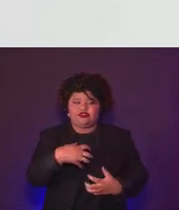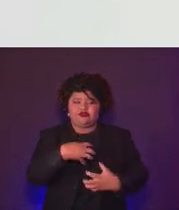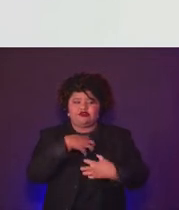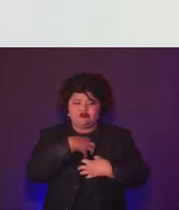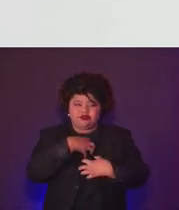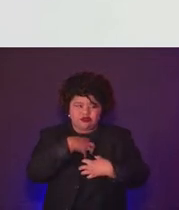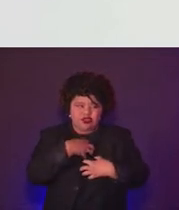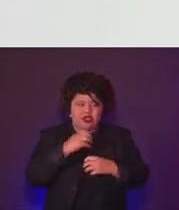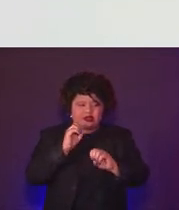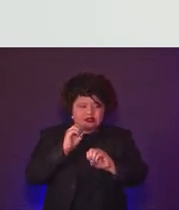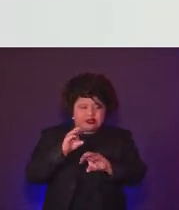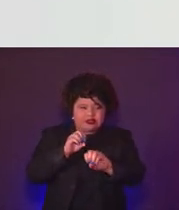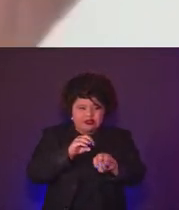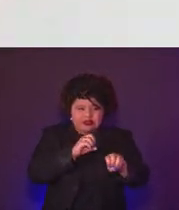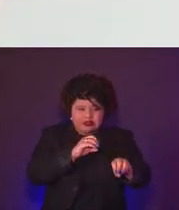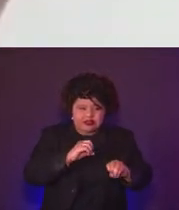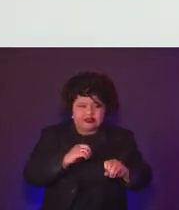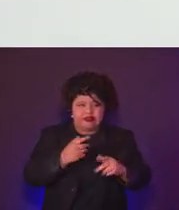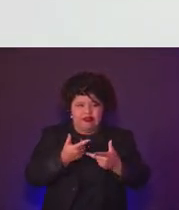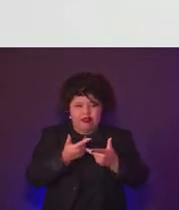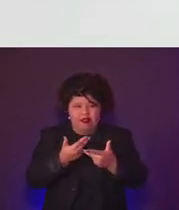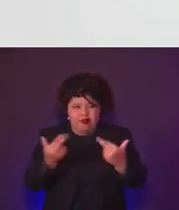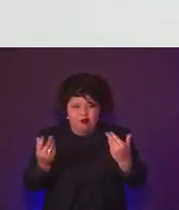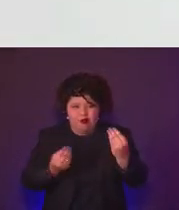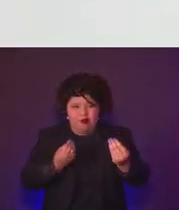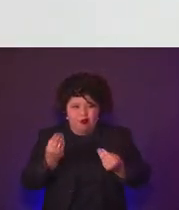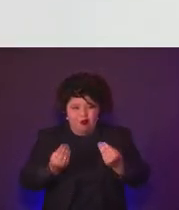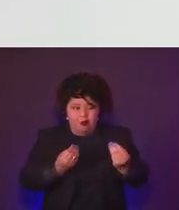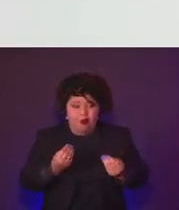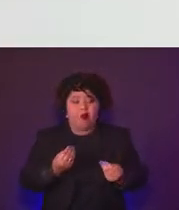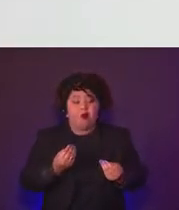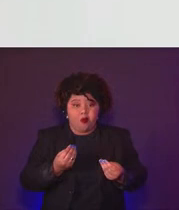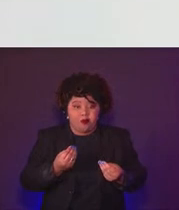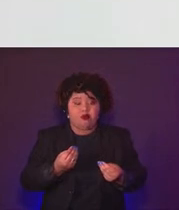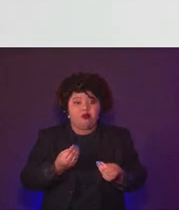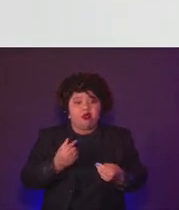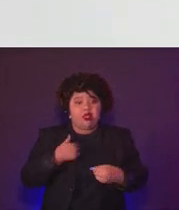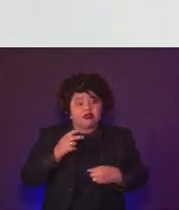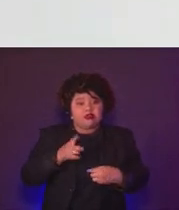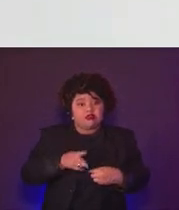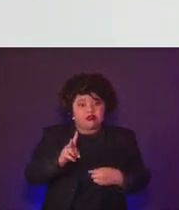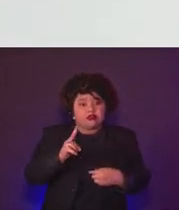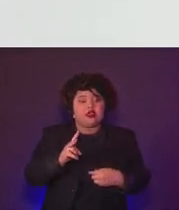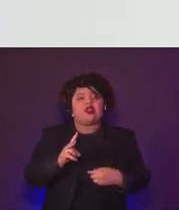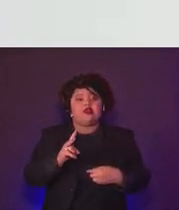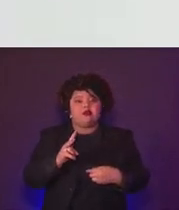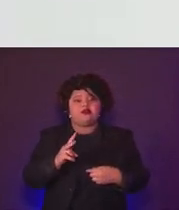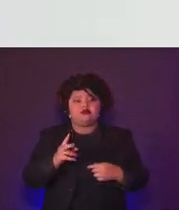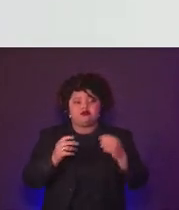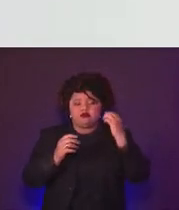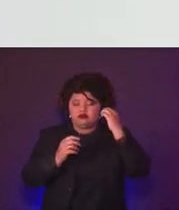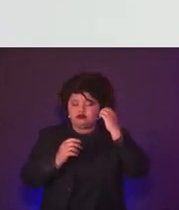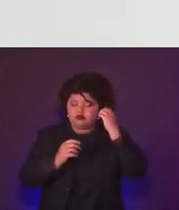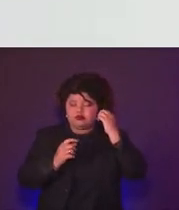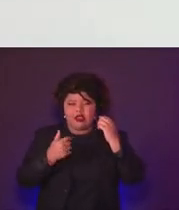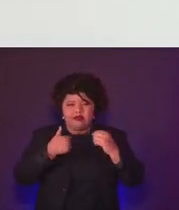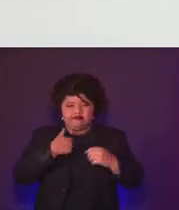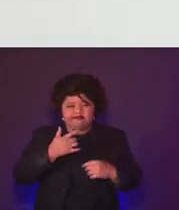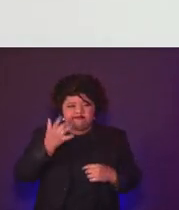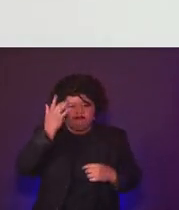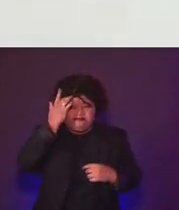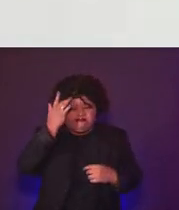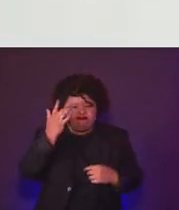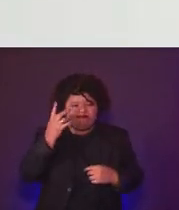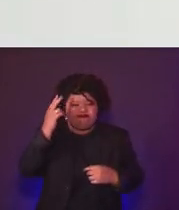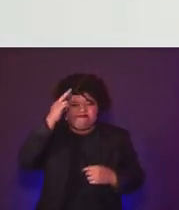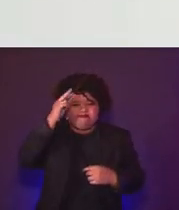talking about. And I have that faster than smart in the back of my head all the time now when I think about how to compare things. He is